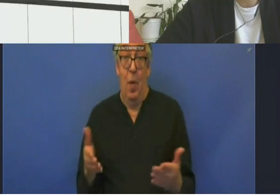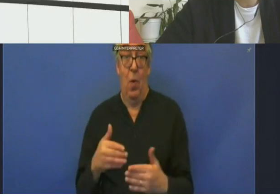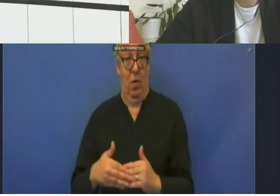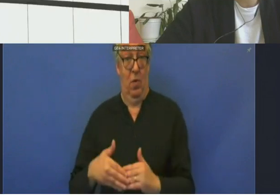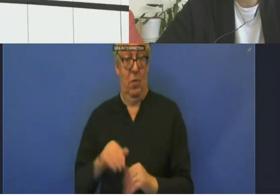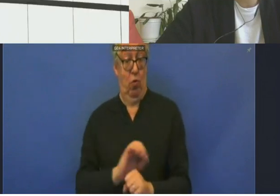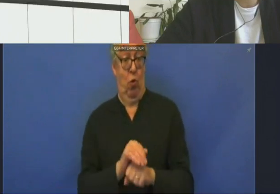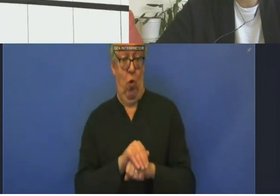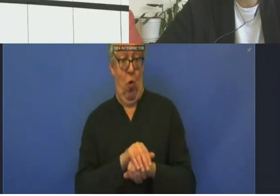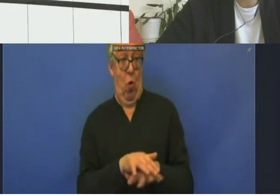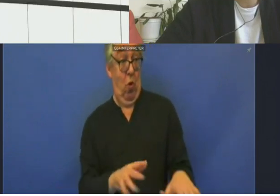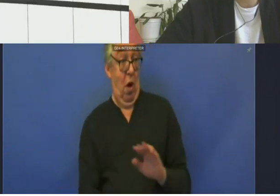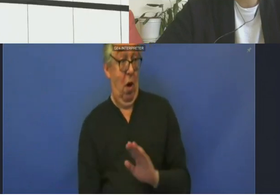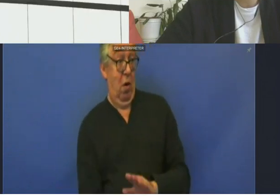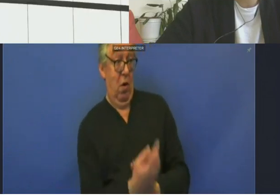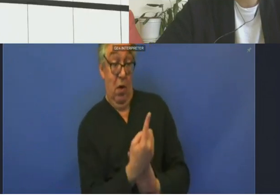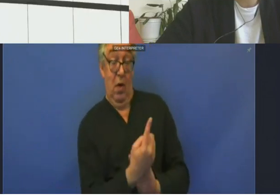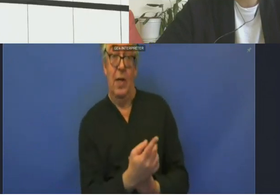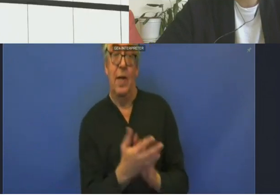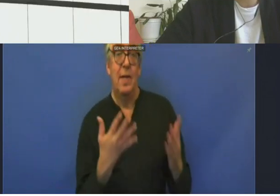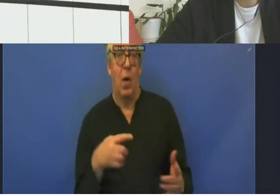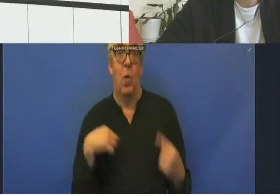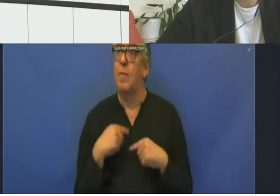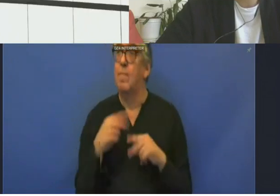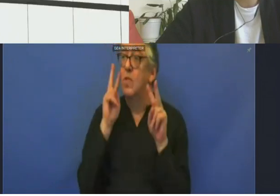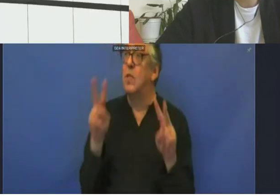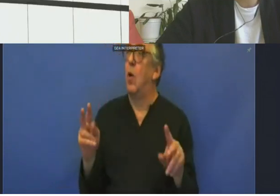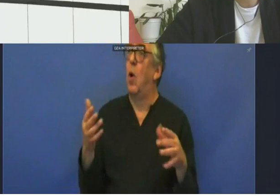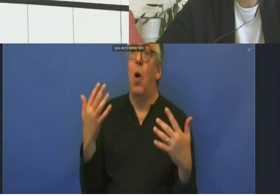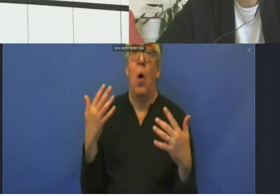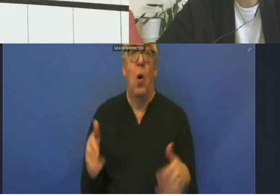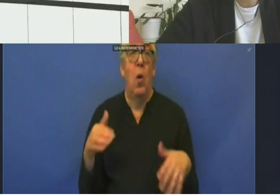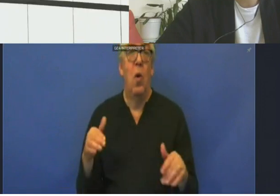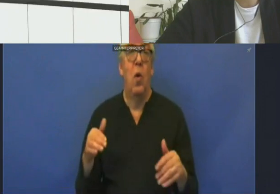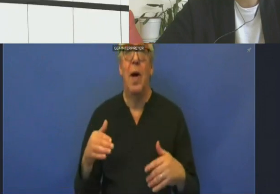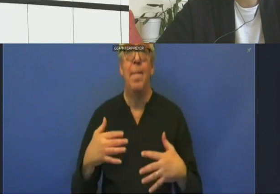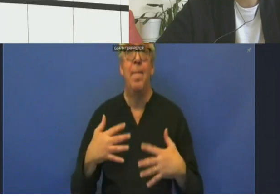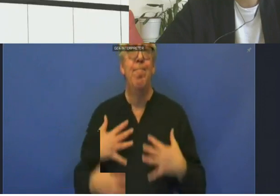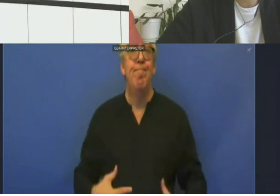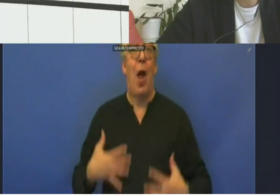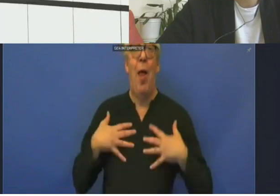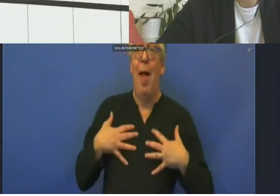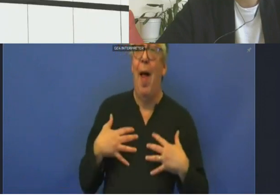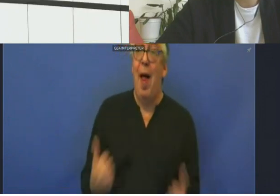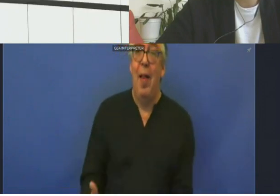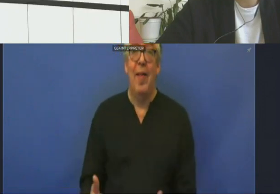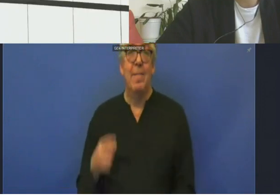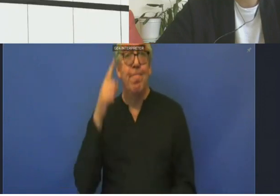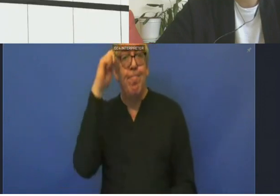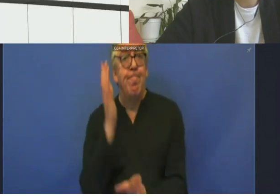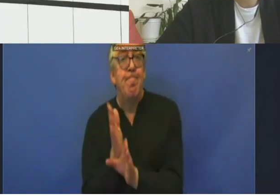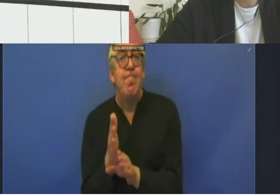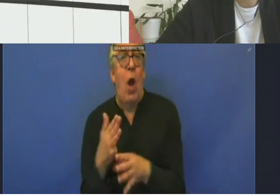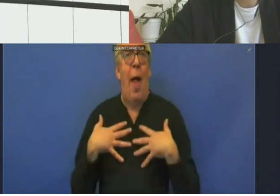and the mental of the people, and that the sport has to work on that